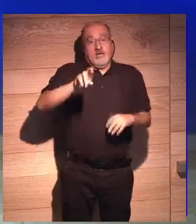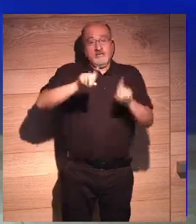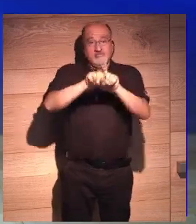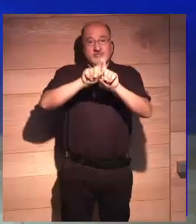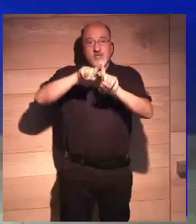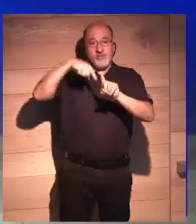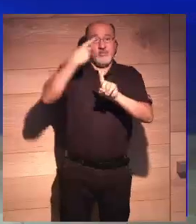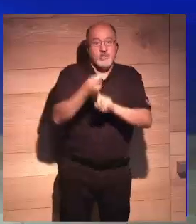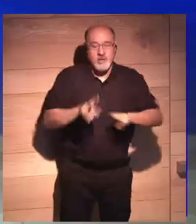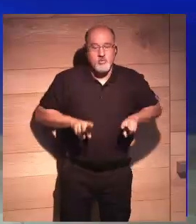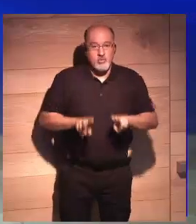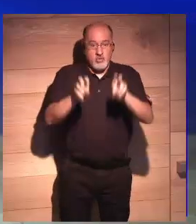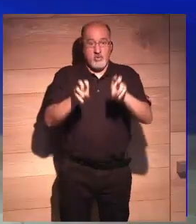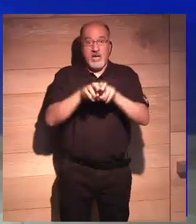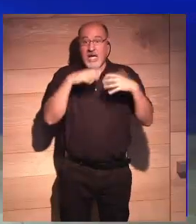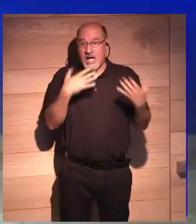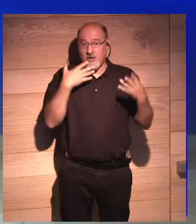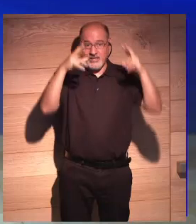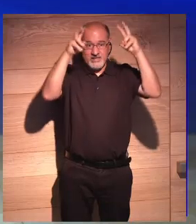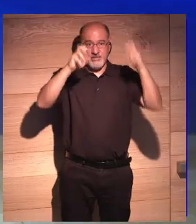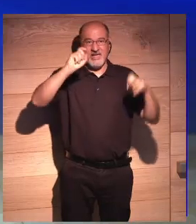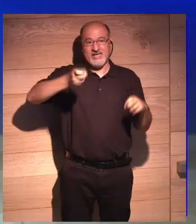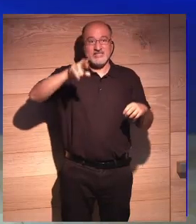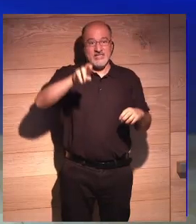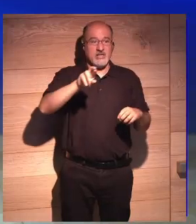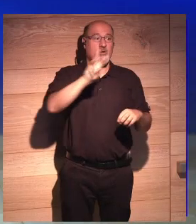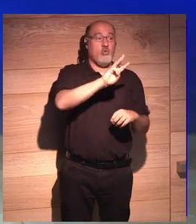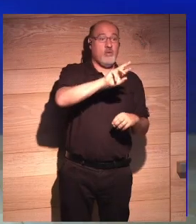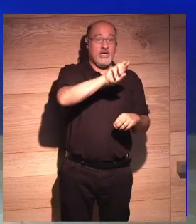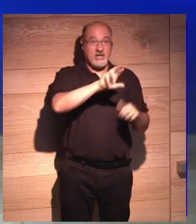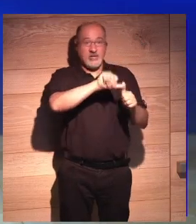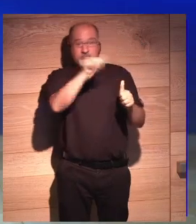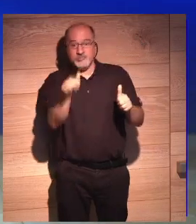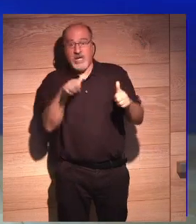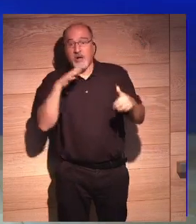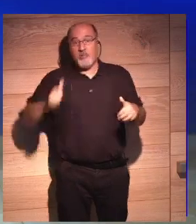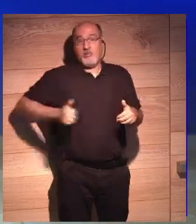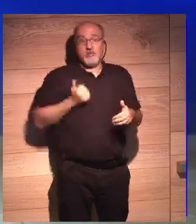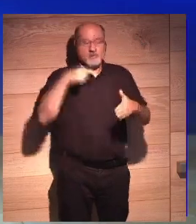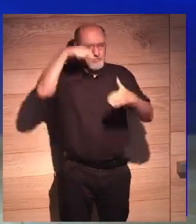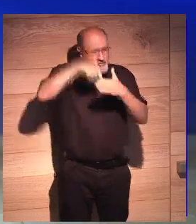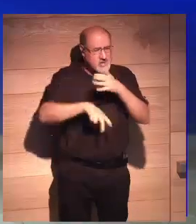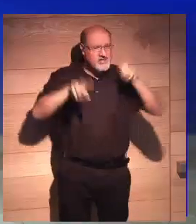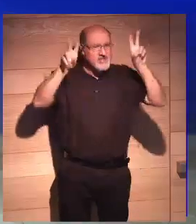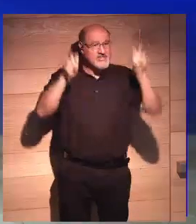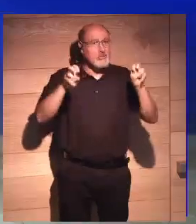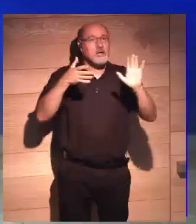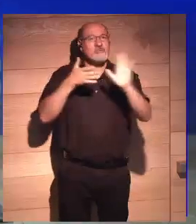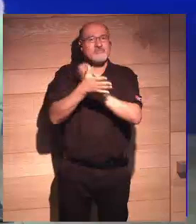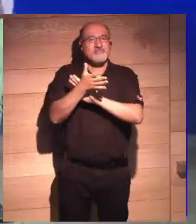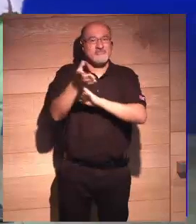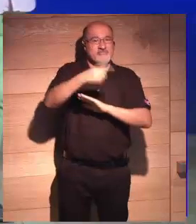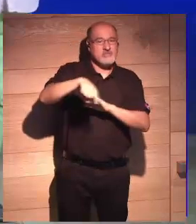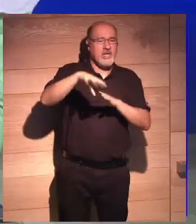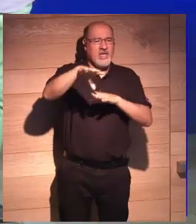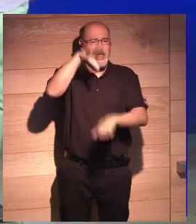new medium, and now with this new umbrella, which is XR, we will have the opportunity to perhaps deepen a